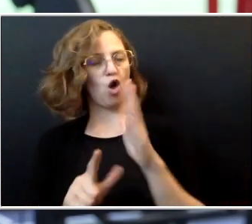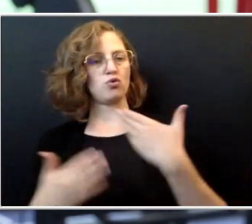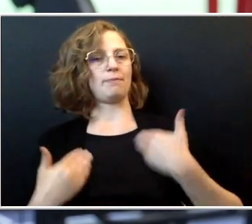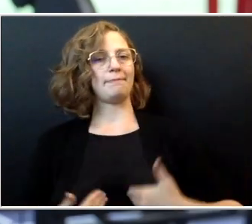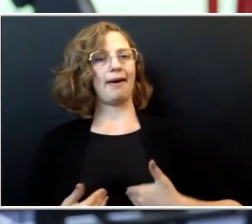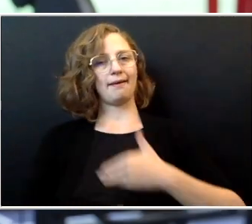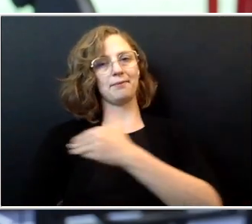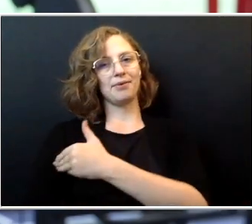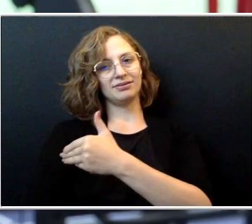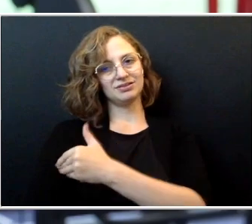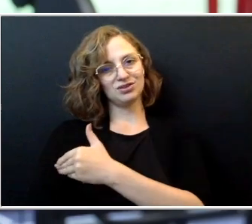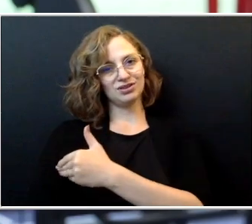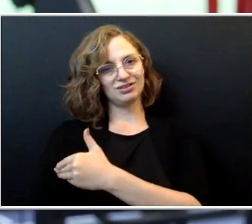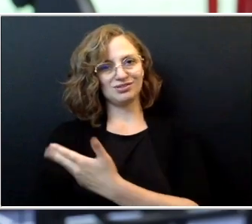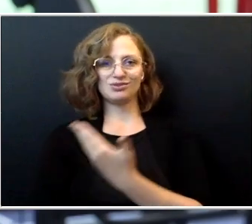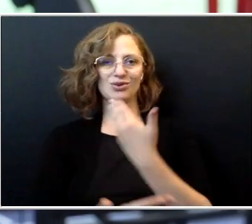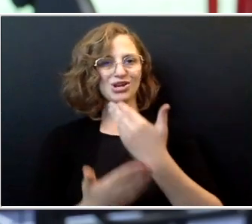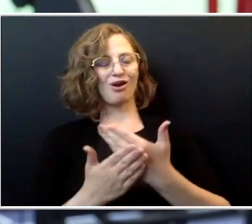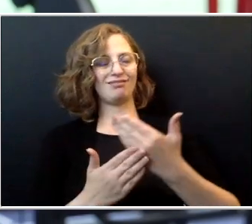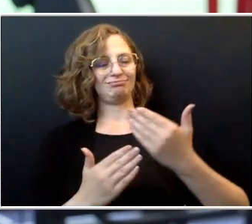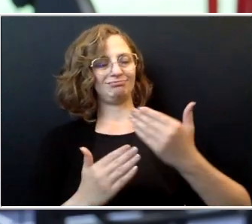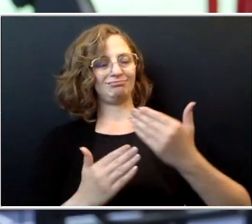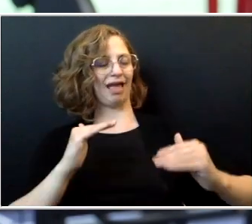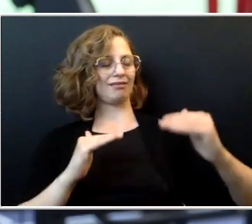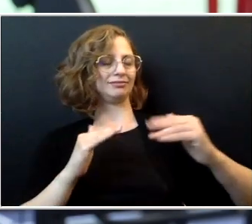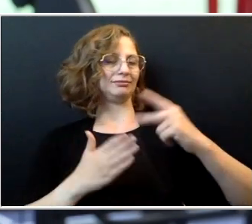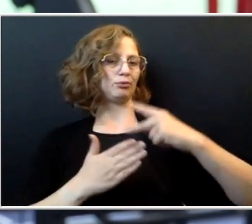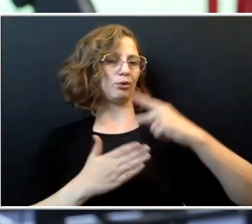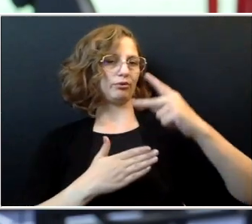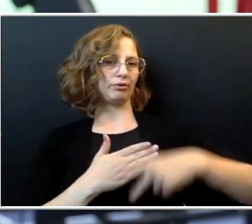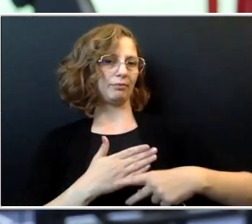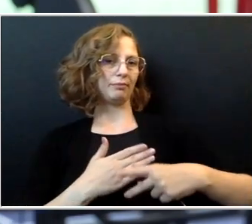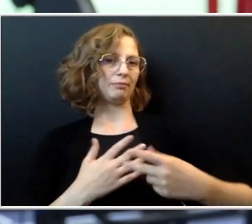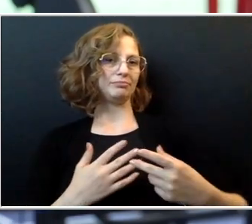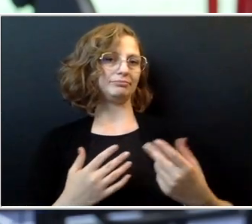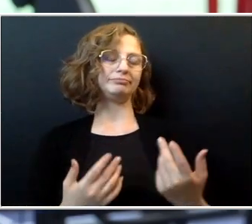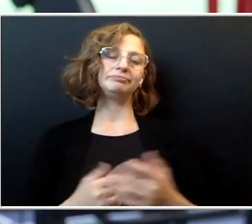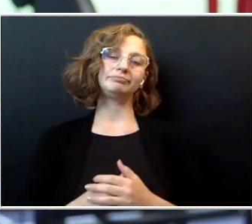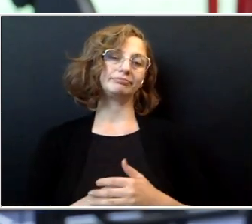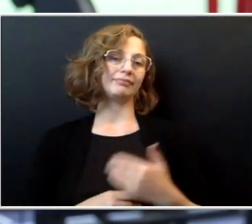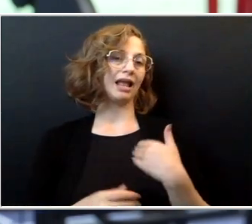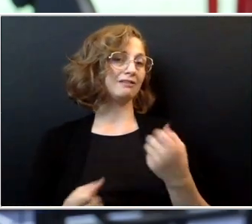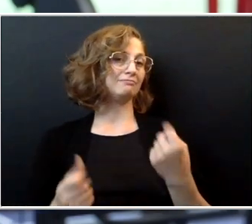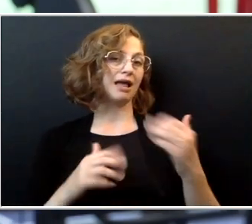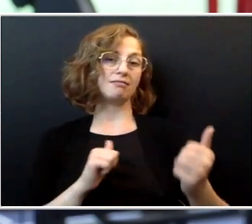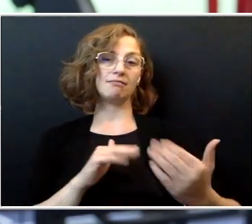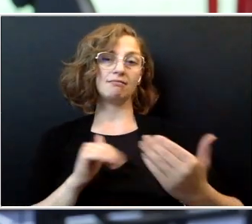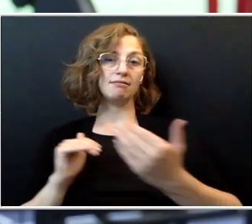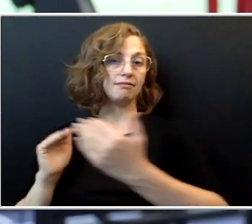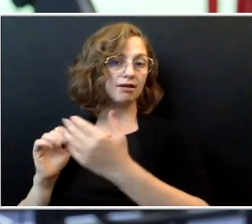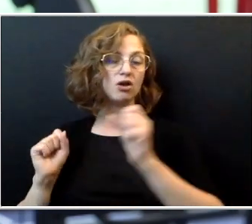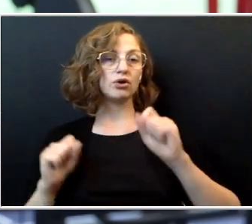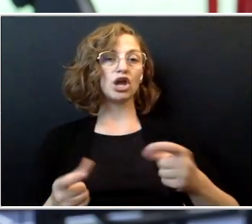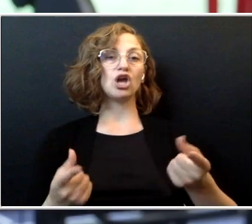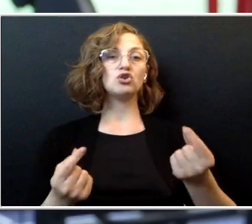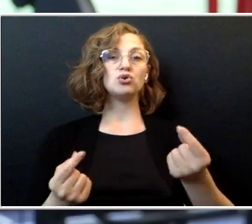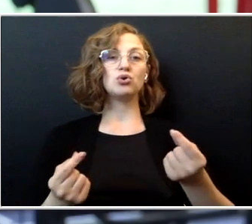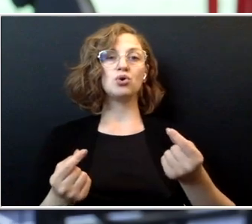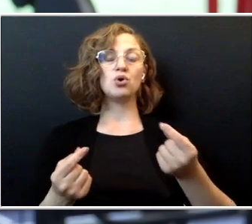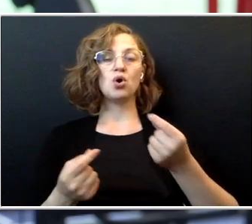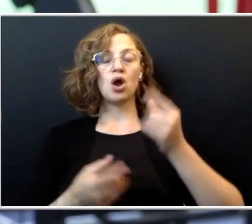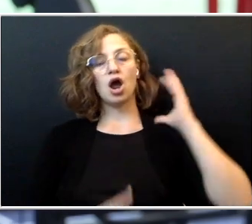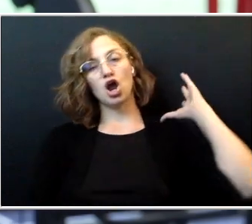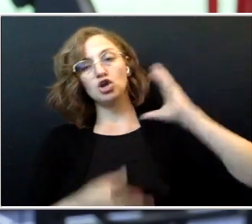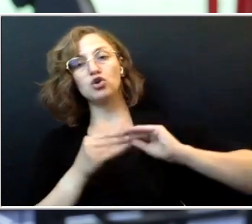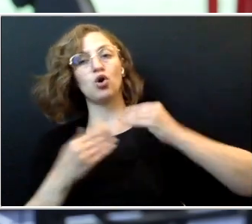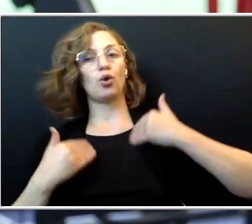a well-balanced program. So that can be done in a lot of different ways, where you're doing your total body exercises 3 times a week, you're hitting every muscle group,